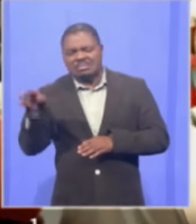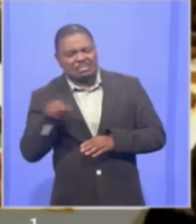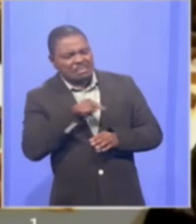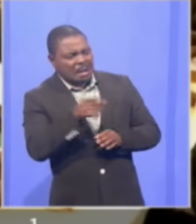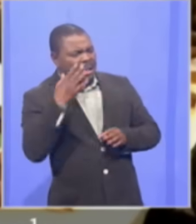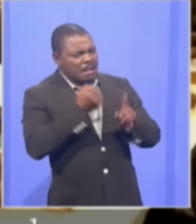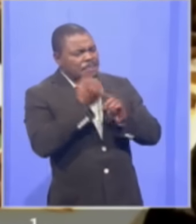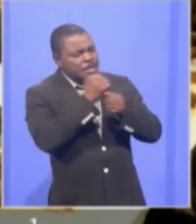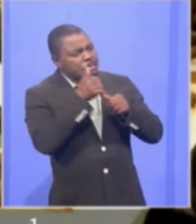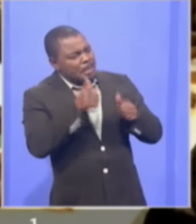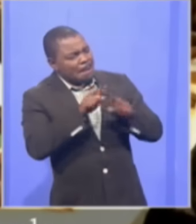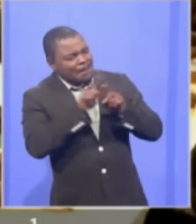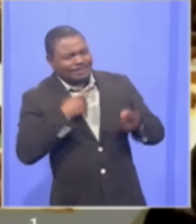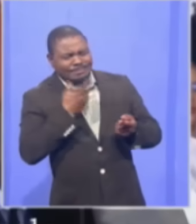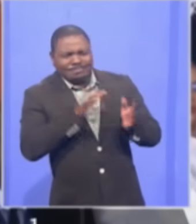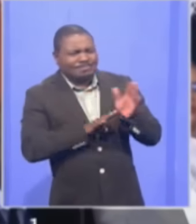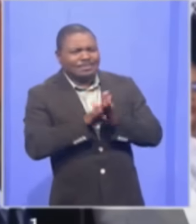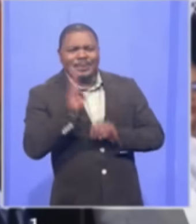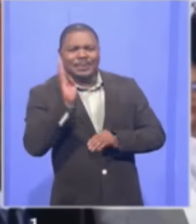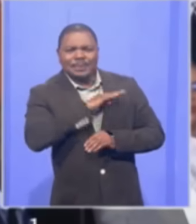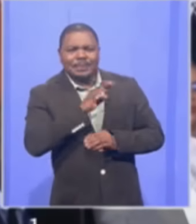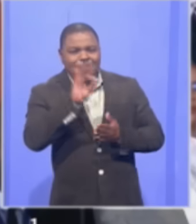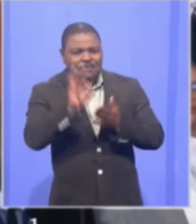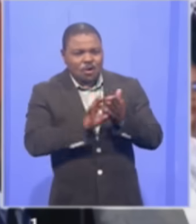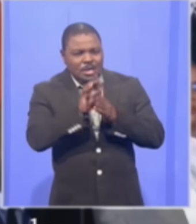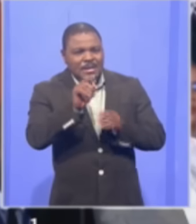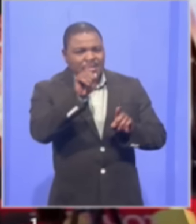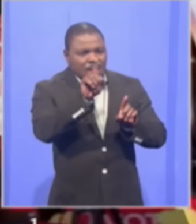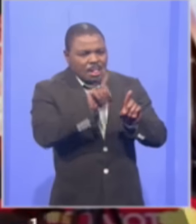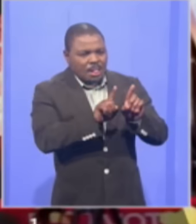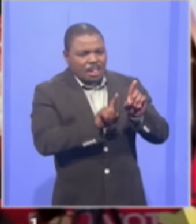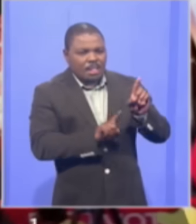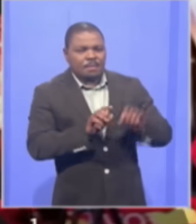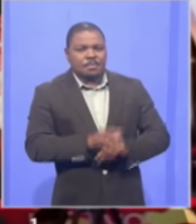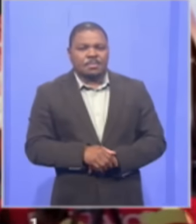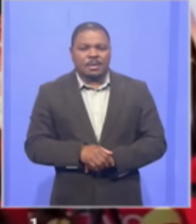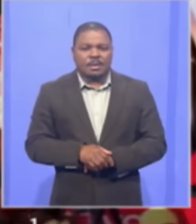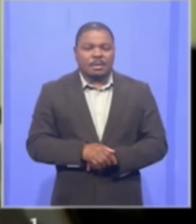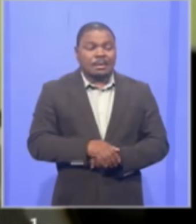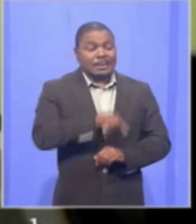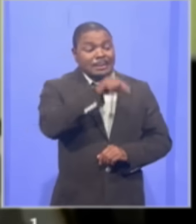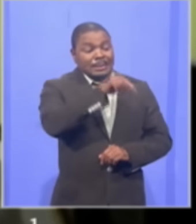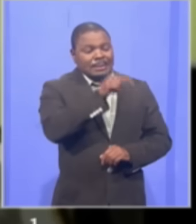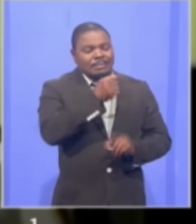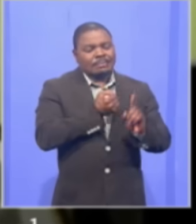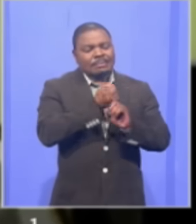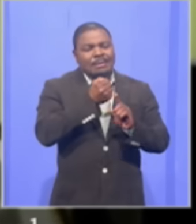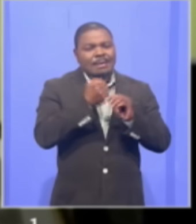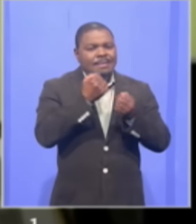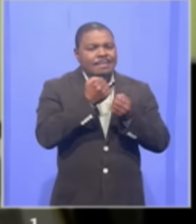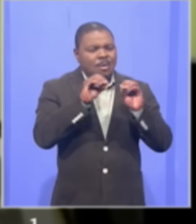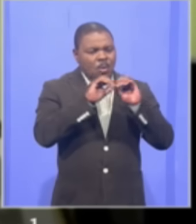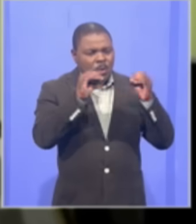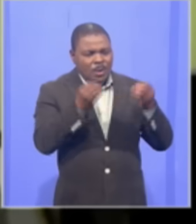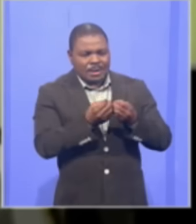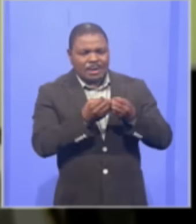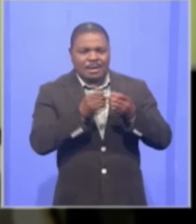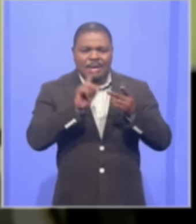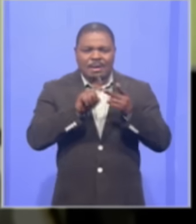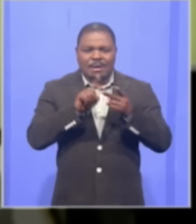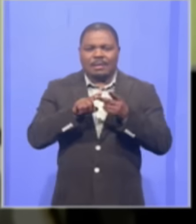tokoloho mme seo se bonahala ka diphetho tsa dikgetho. A liberation movement and an independence party are totally